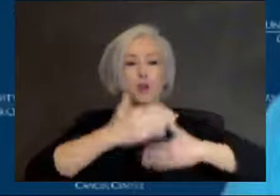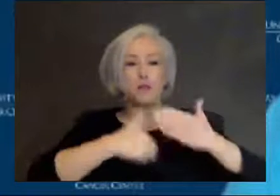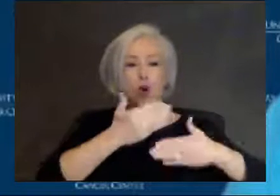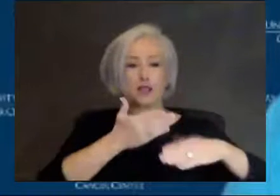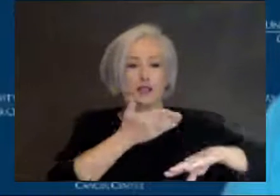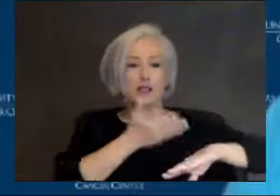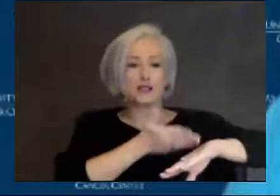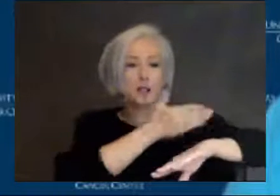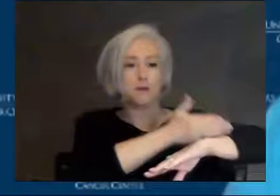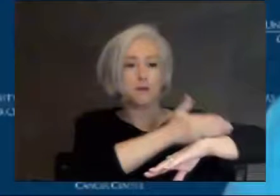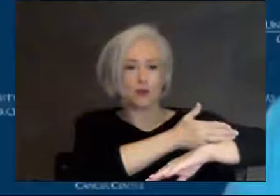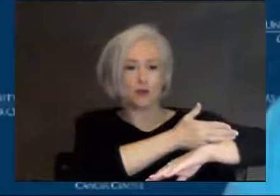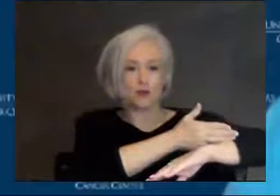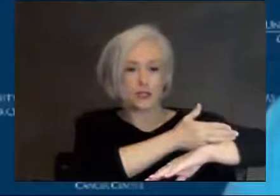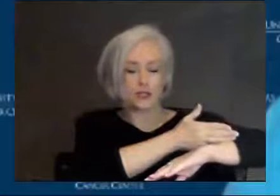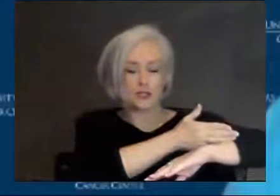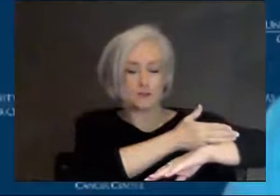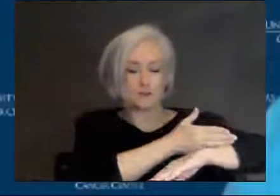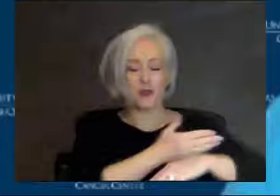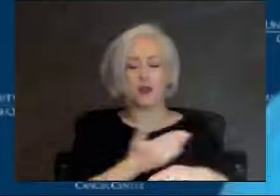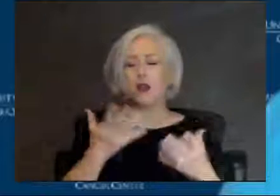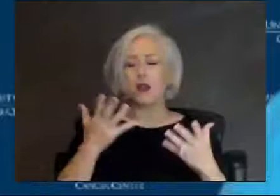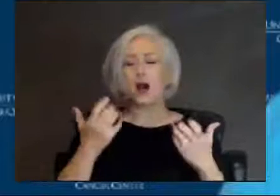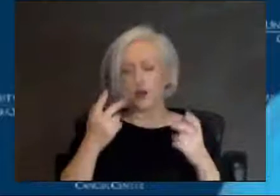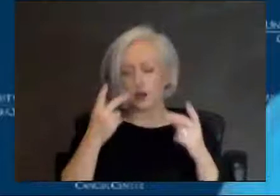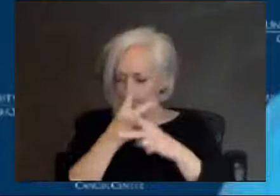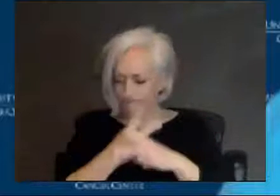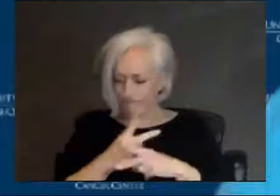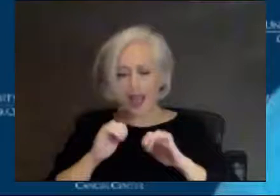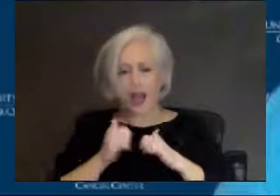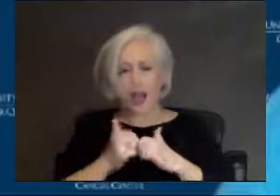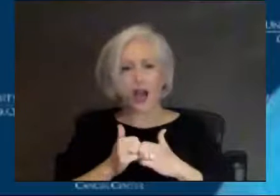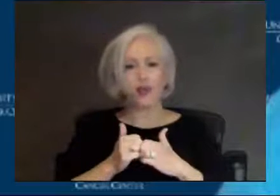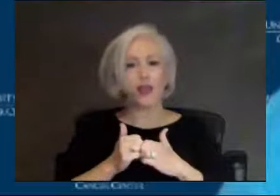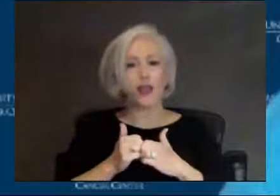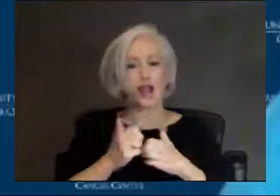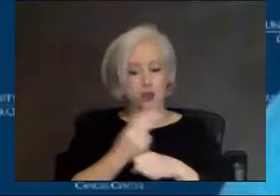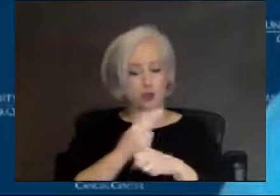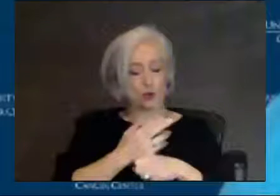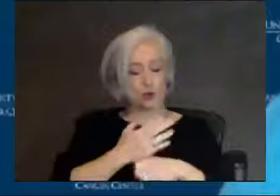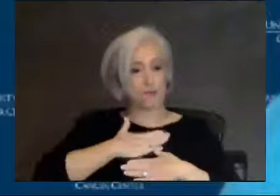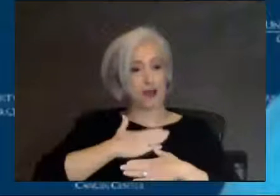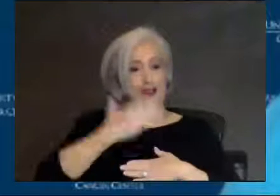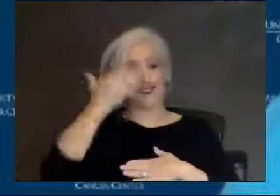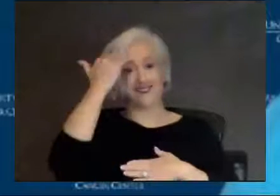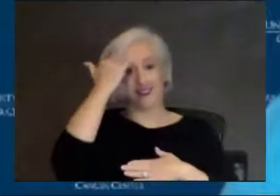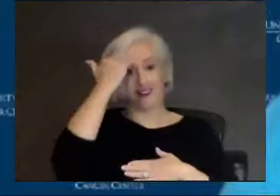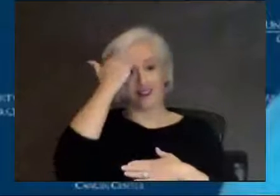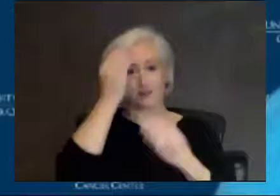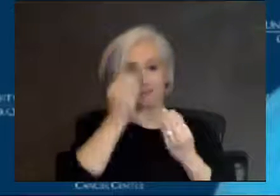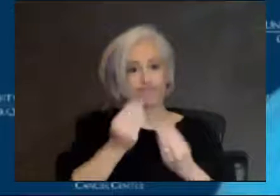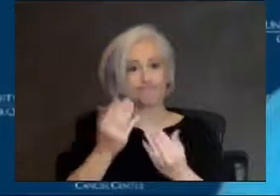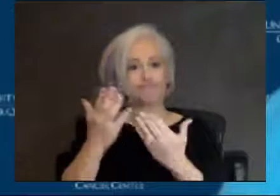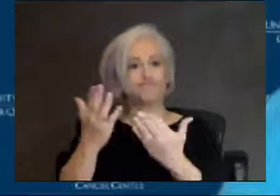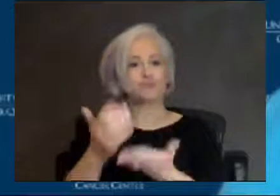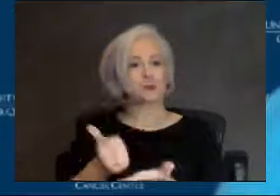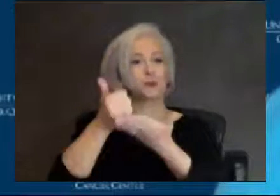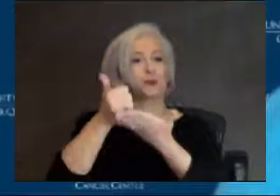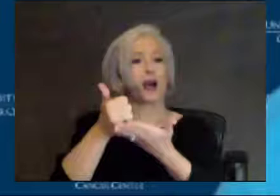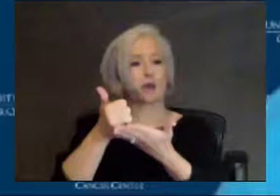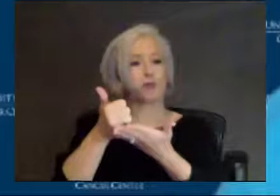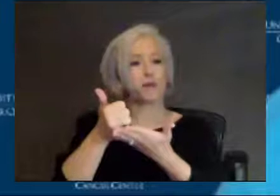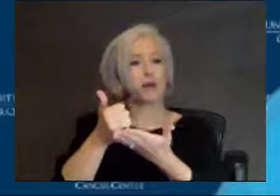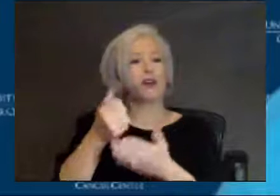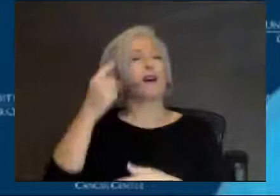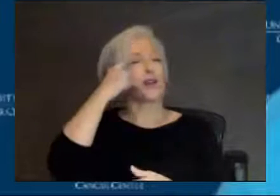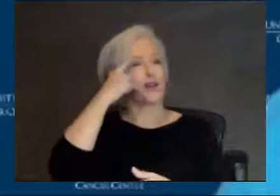to be able to give back some of the knowledge that I had. And I felt that we can and should do better. So